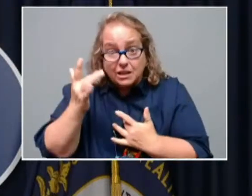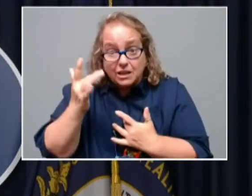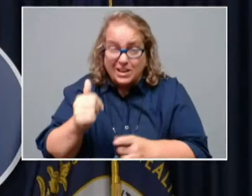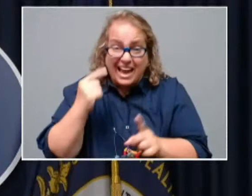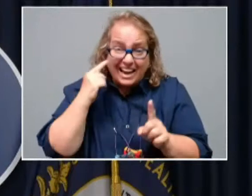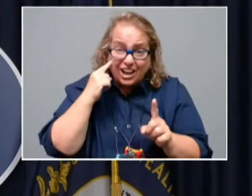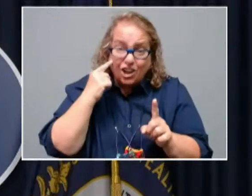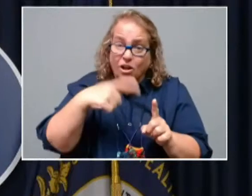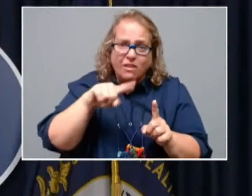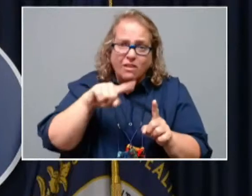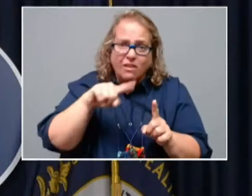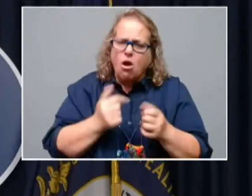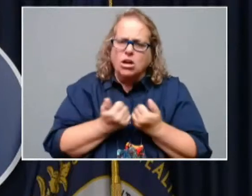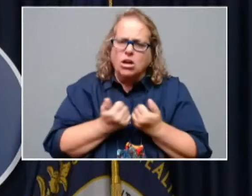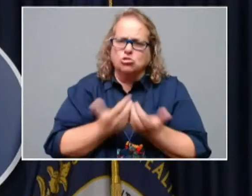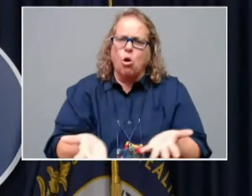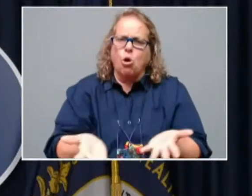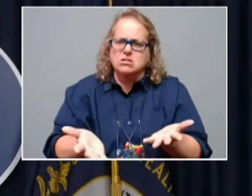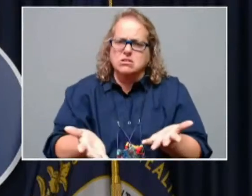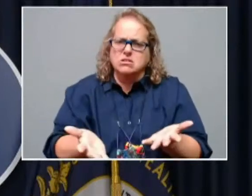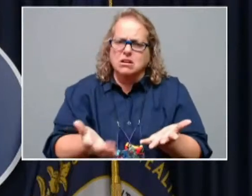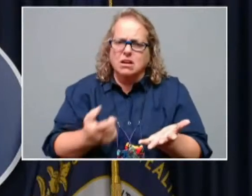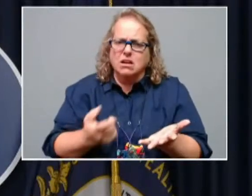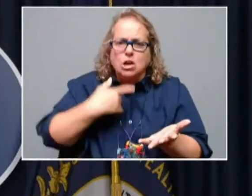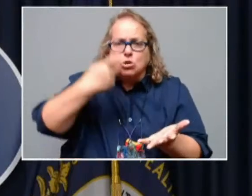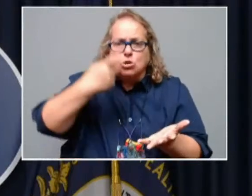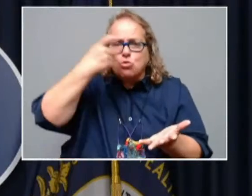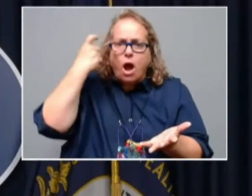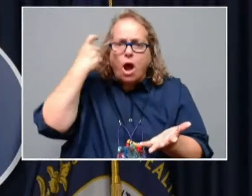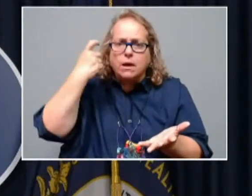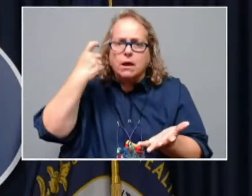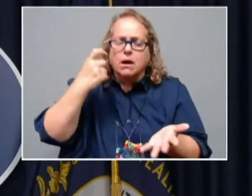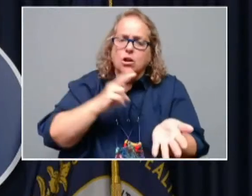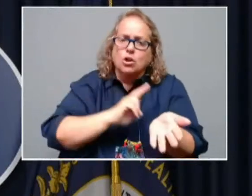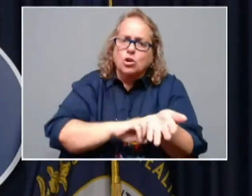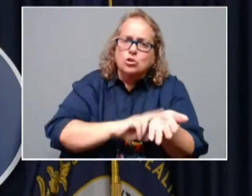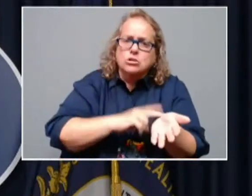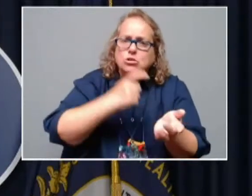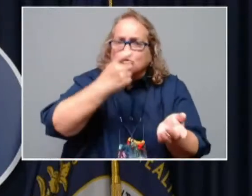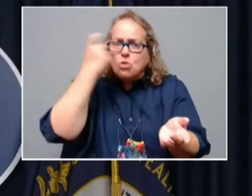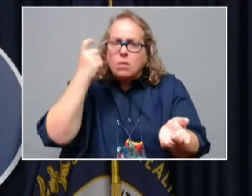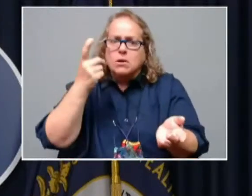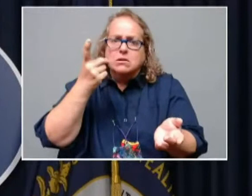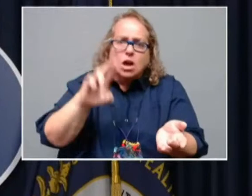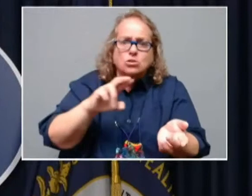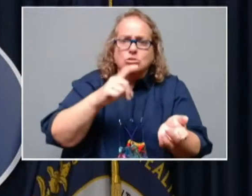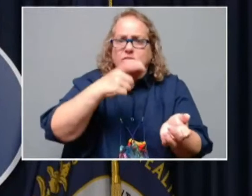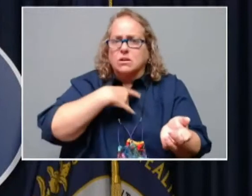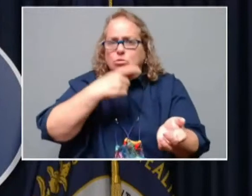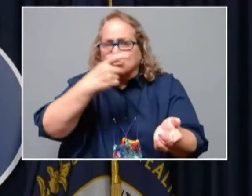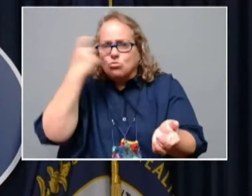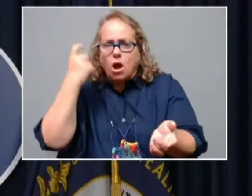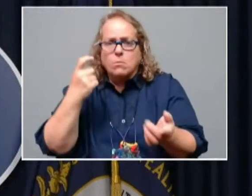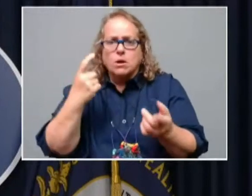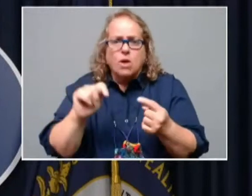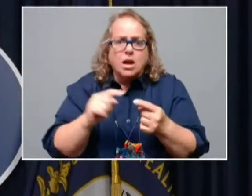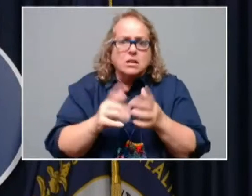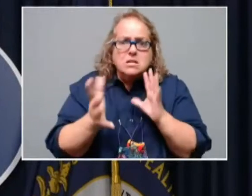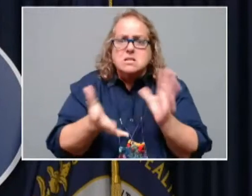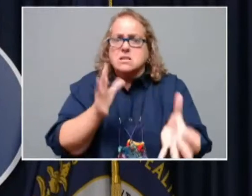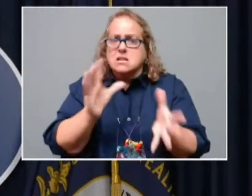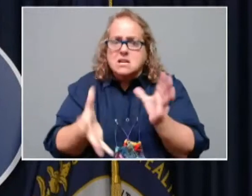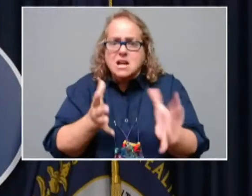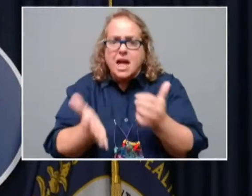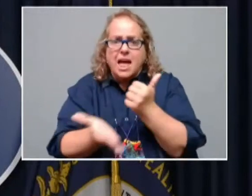trauma, and they're frustrated because we're about to endure, and we're already enduring great difficulty. We're going to see a lot of